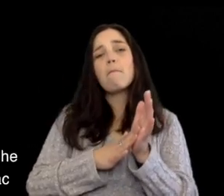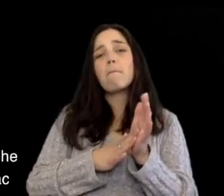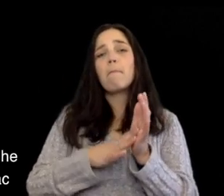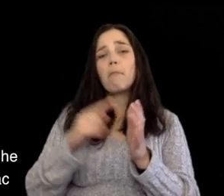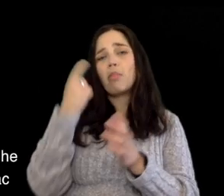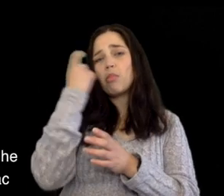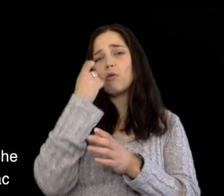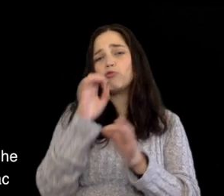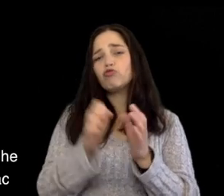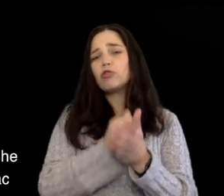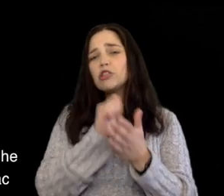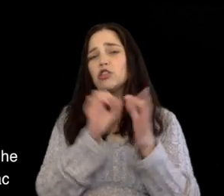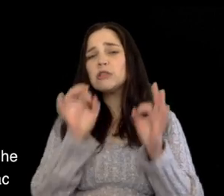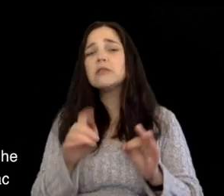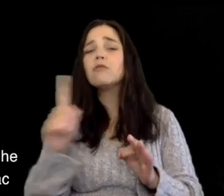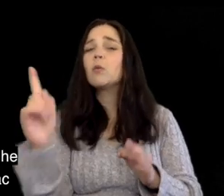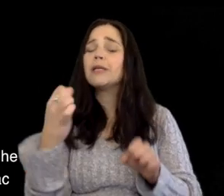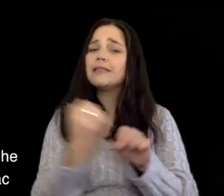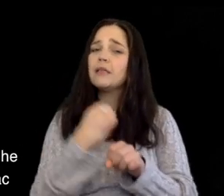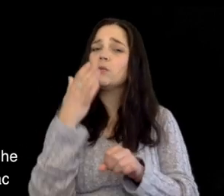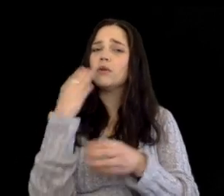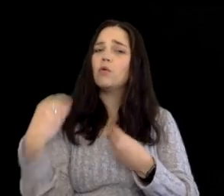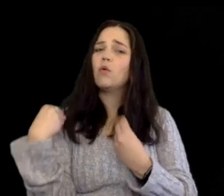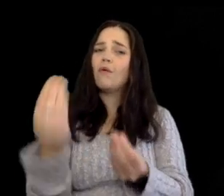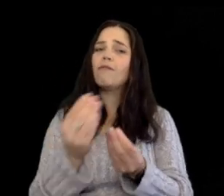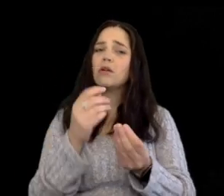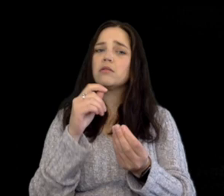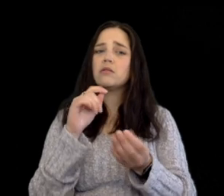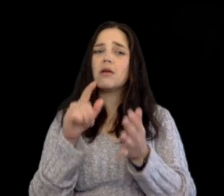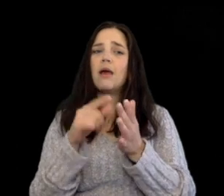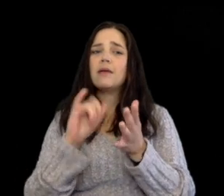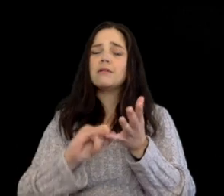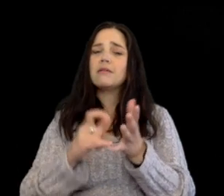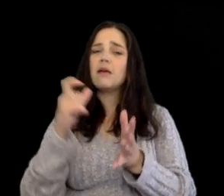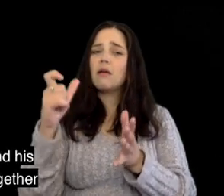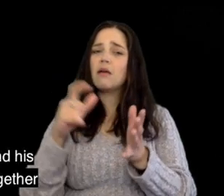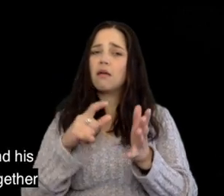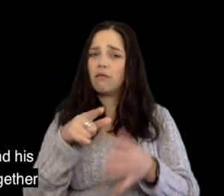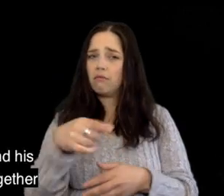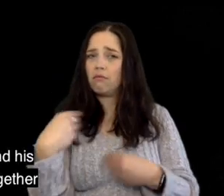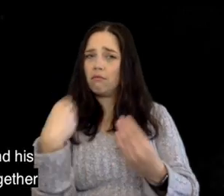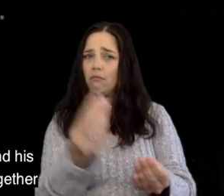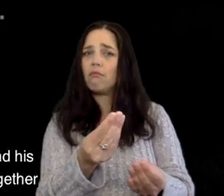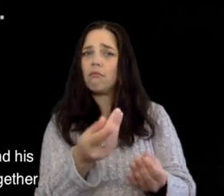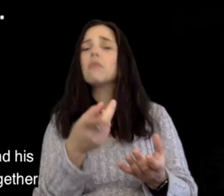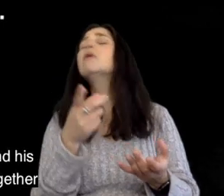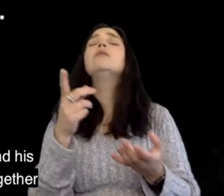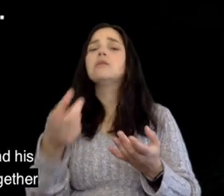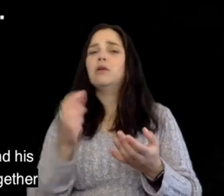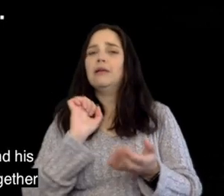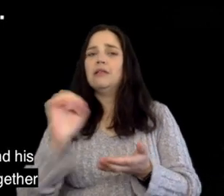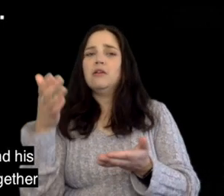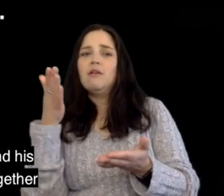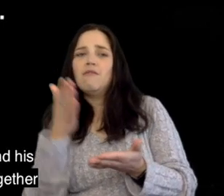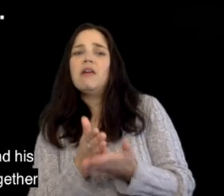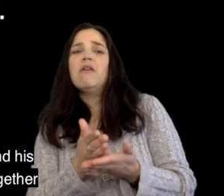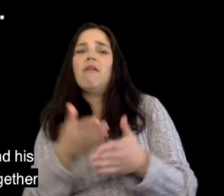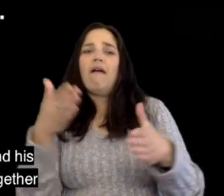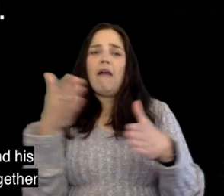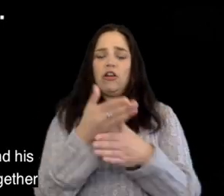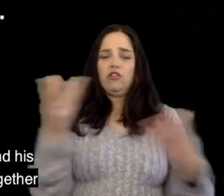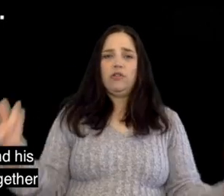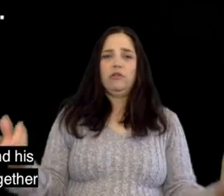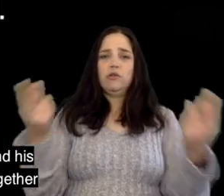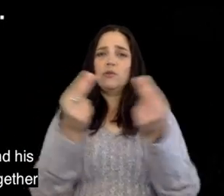righteous for what he did when he offered his son Isaac on the altar? You see that his faith and